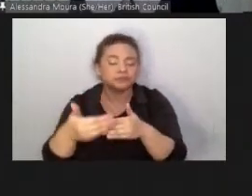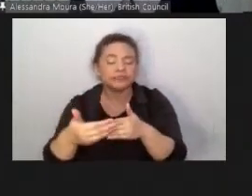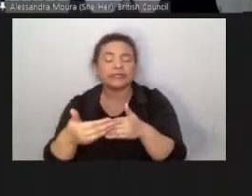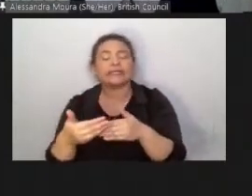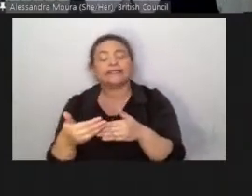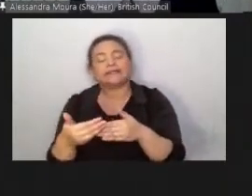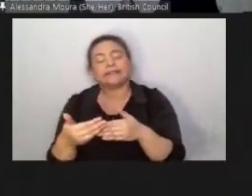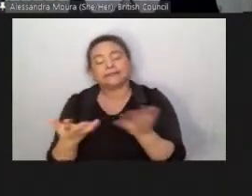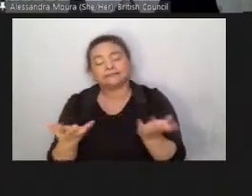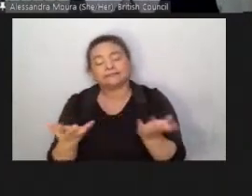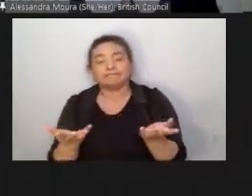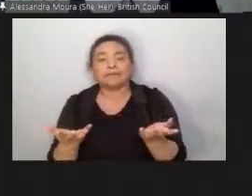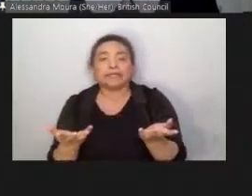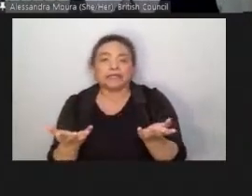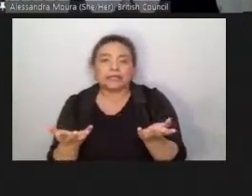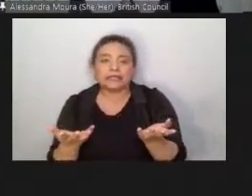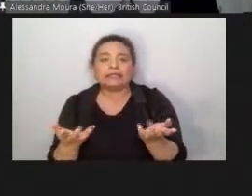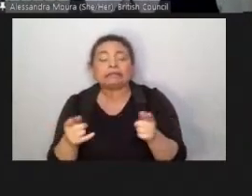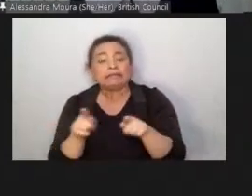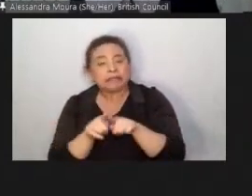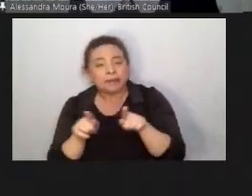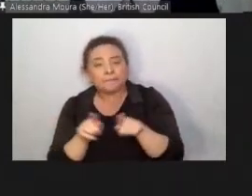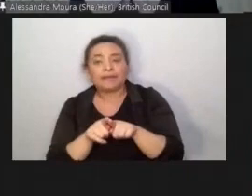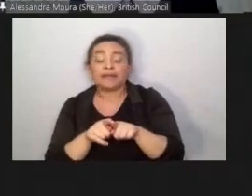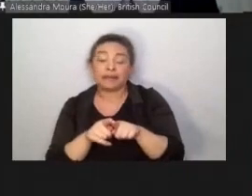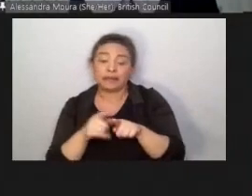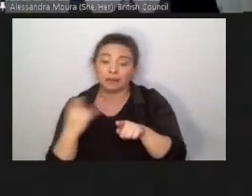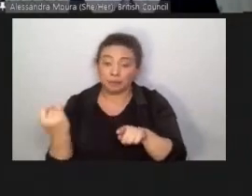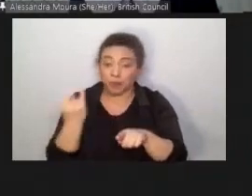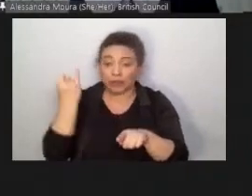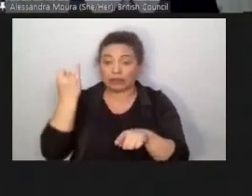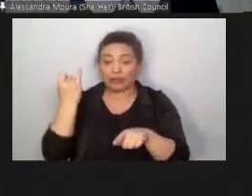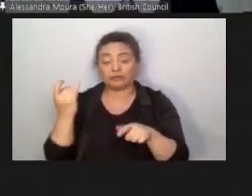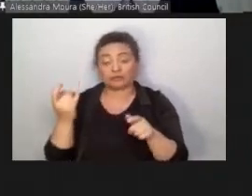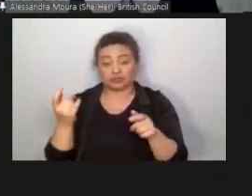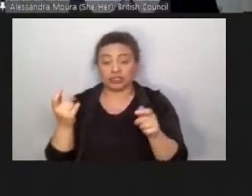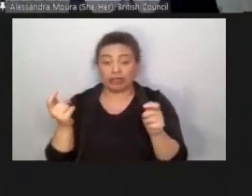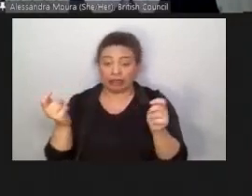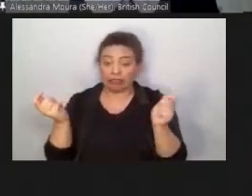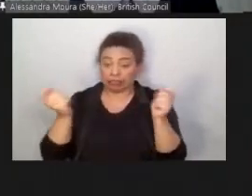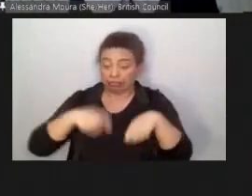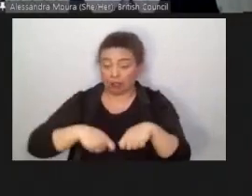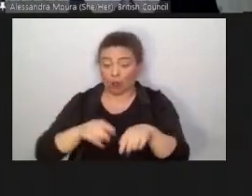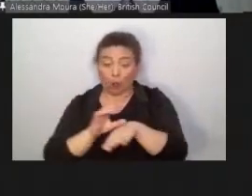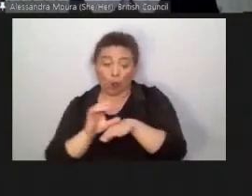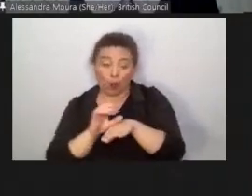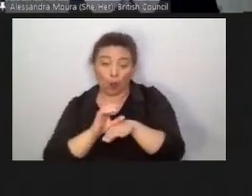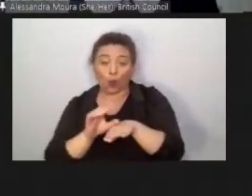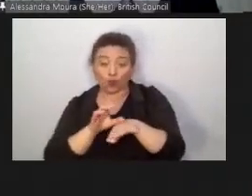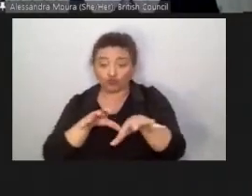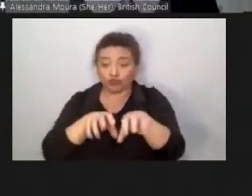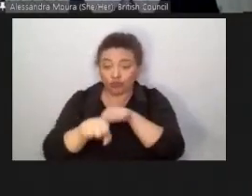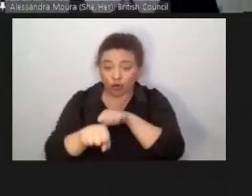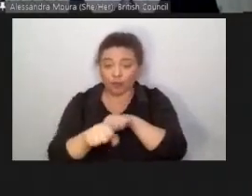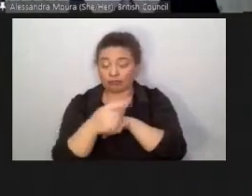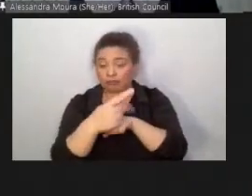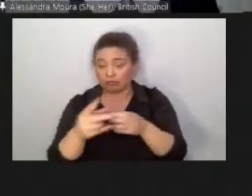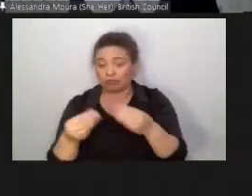some training about something that you haven't experienced in the classroom or don't want to try out in the classroom. But if you